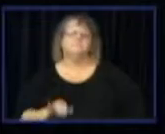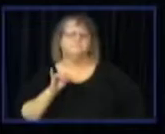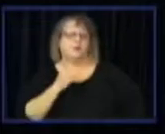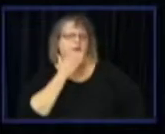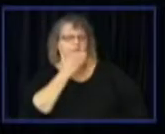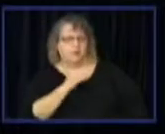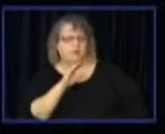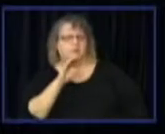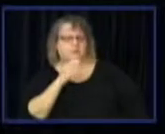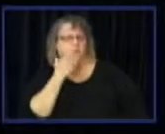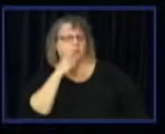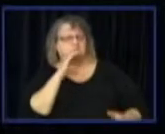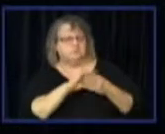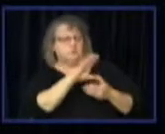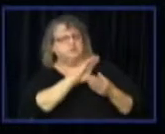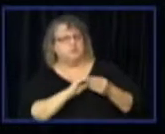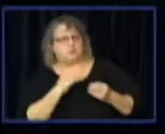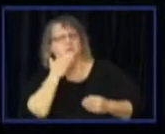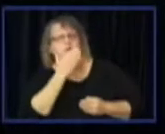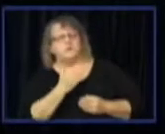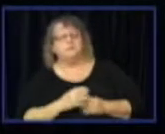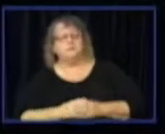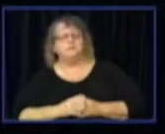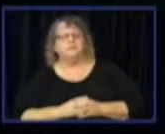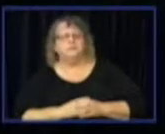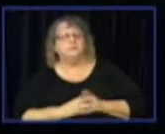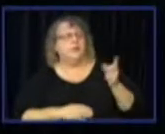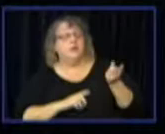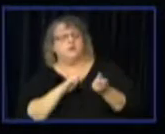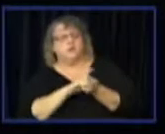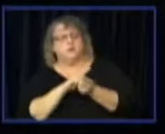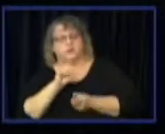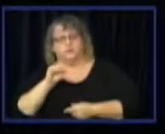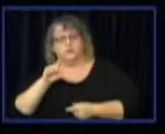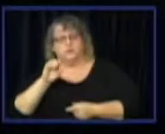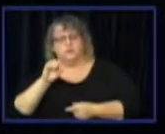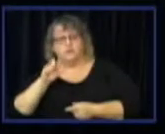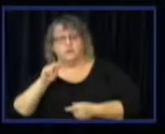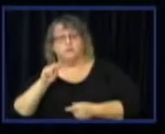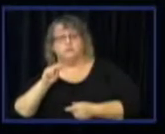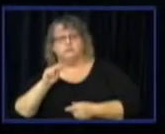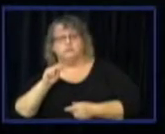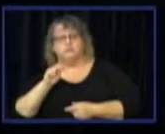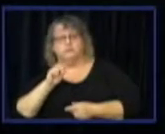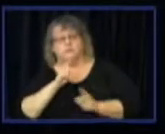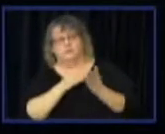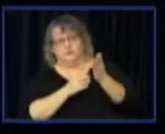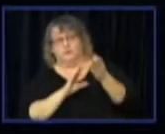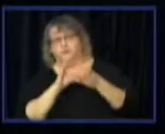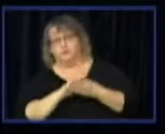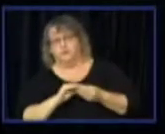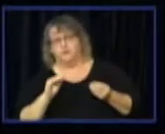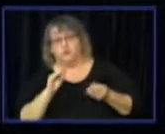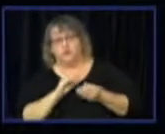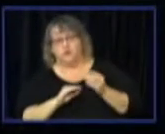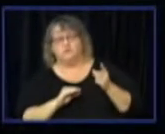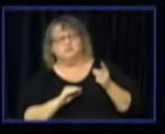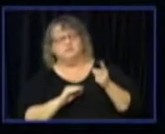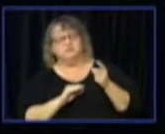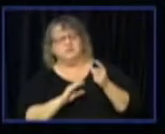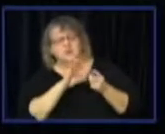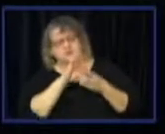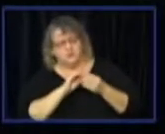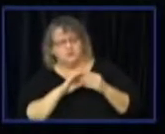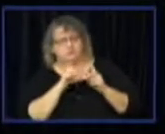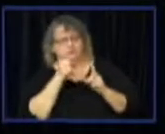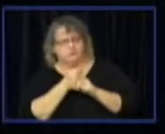you, Colin. Thank you for telling your story. Now, Dr. Sloan, Colin's injuries, and for the most part, he